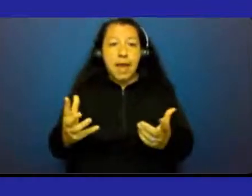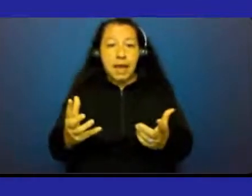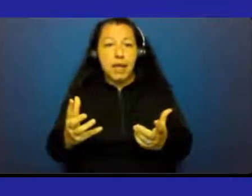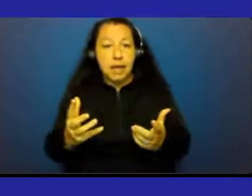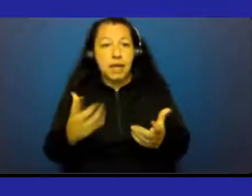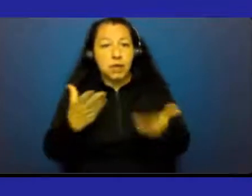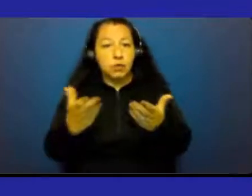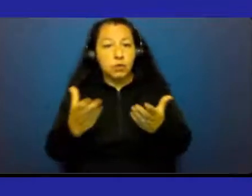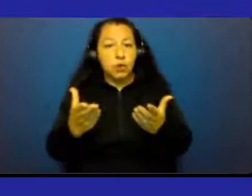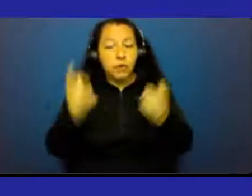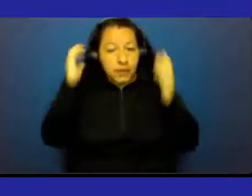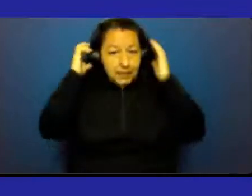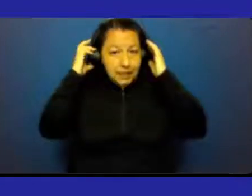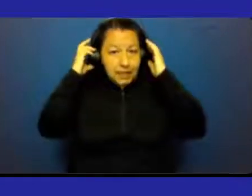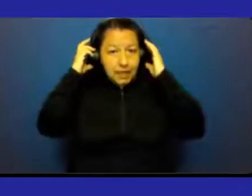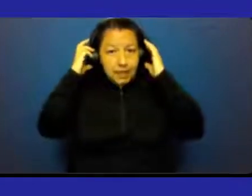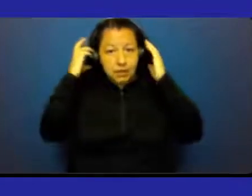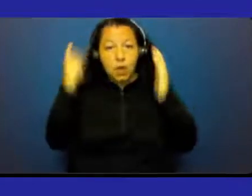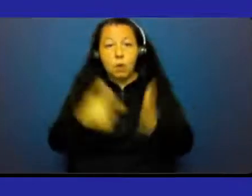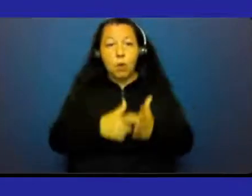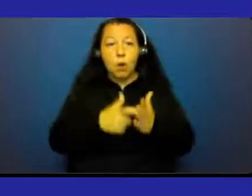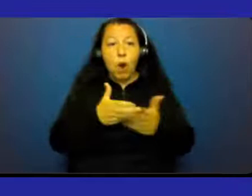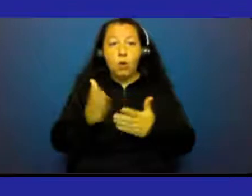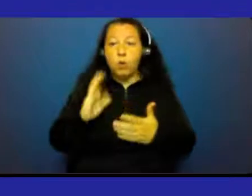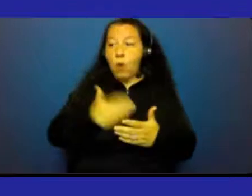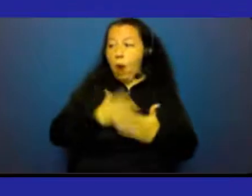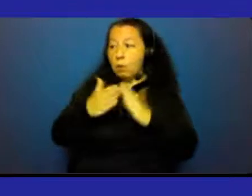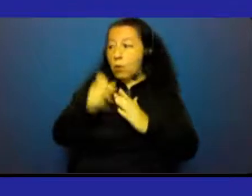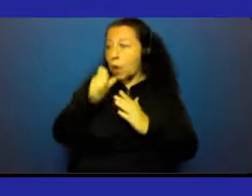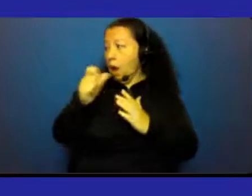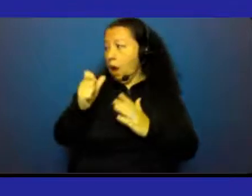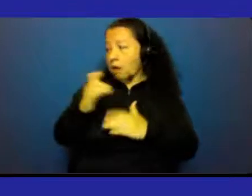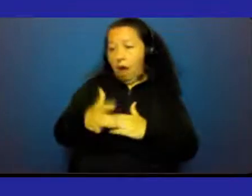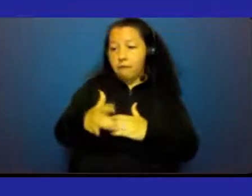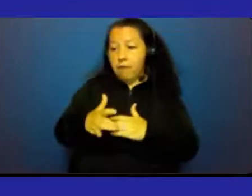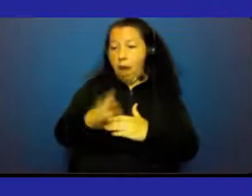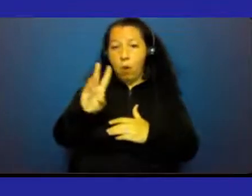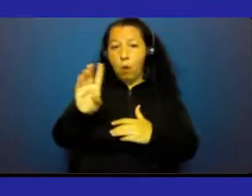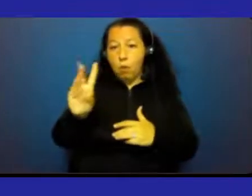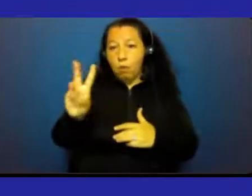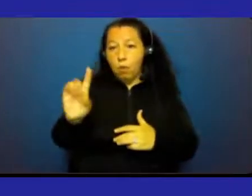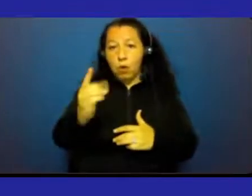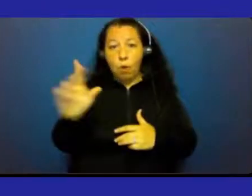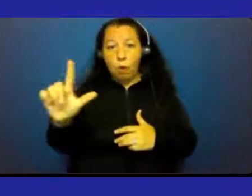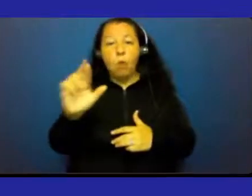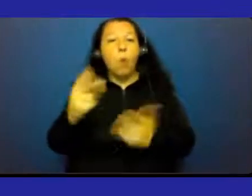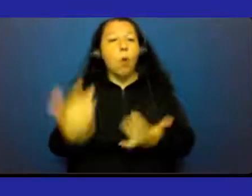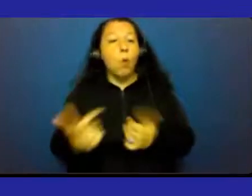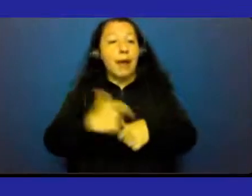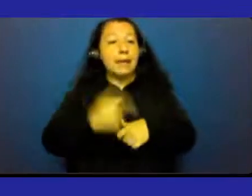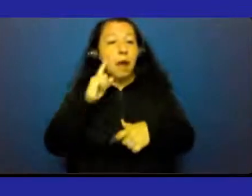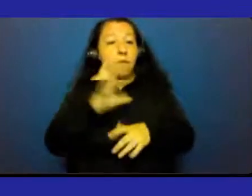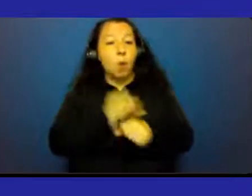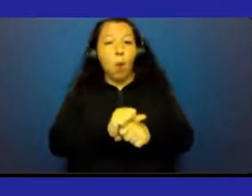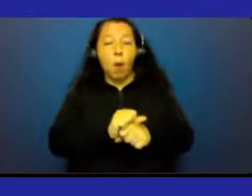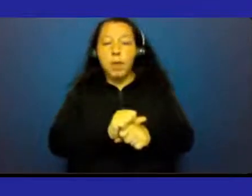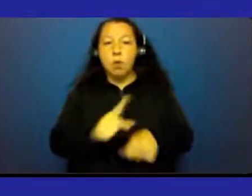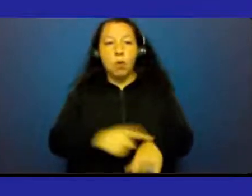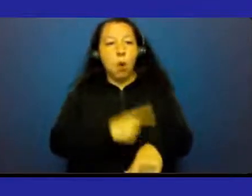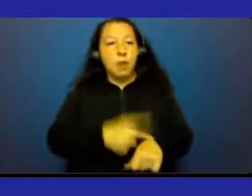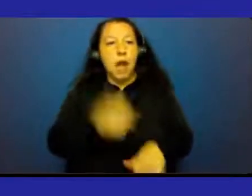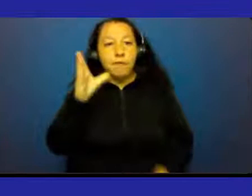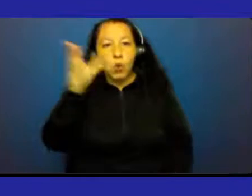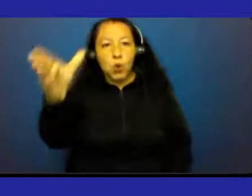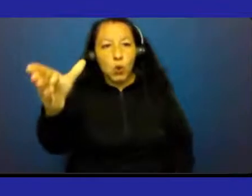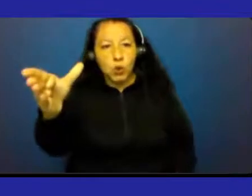our community are either not available at Woodhull or the waiting time for appointments are far too long. This